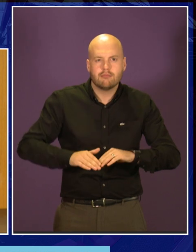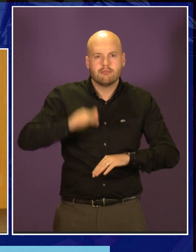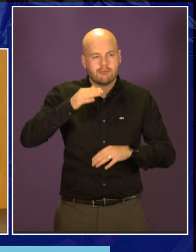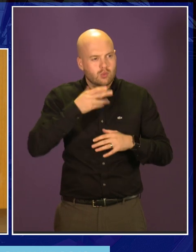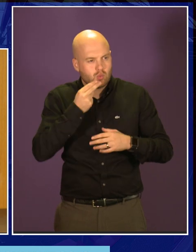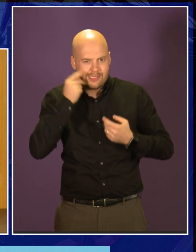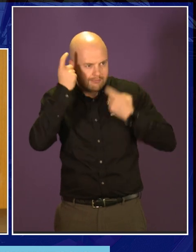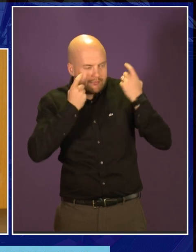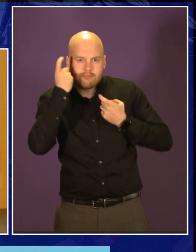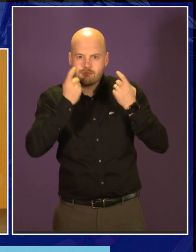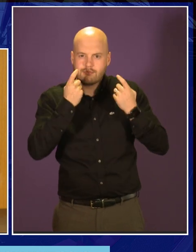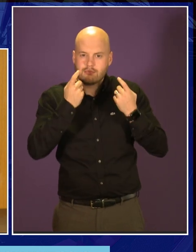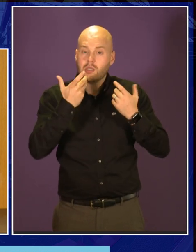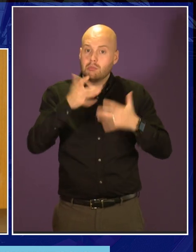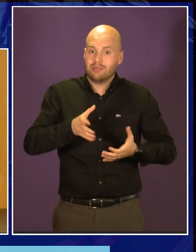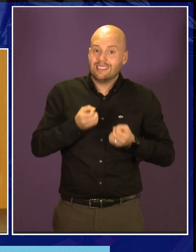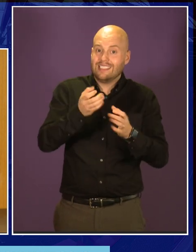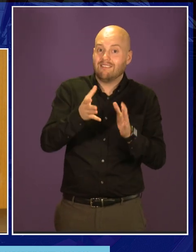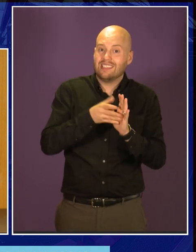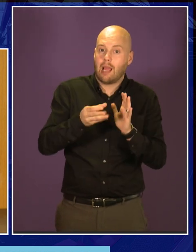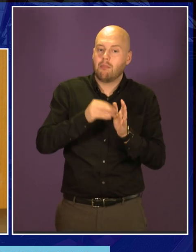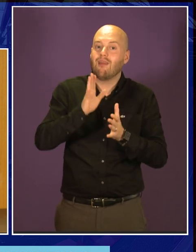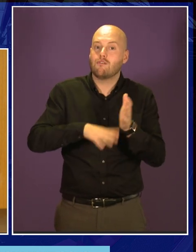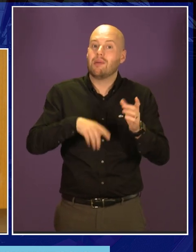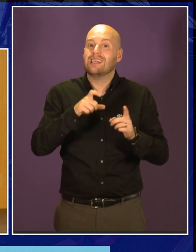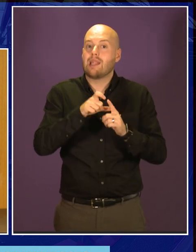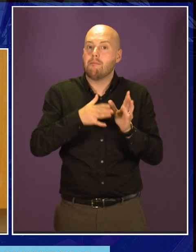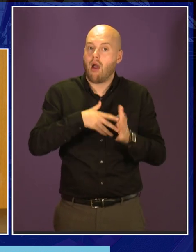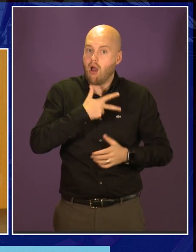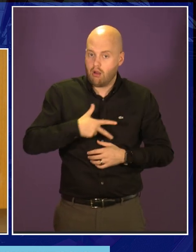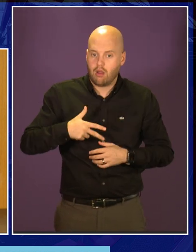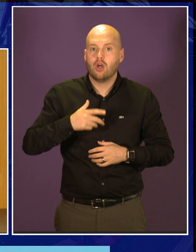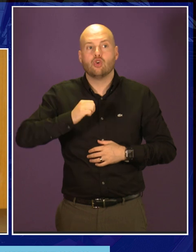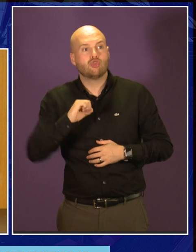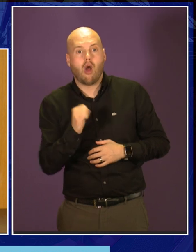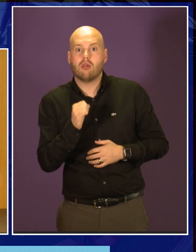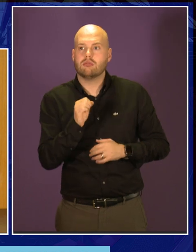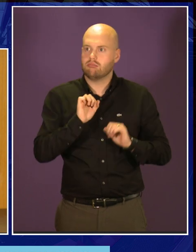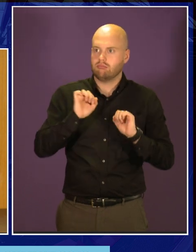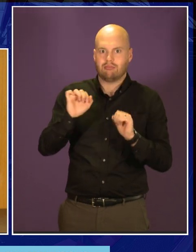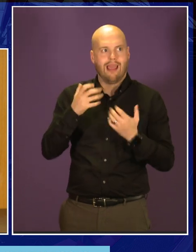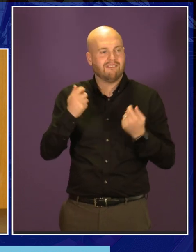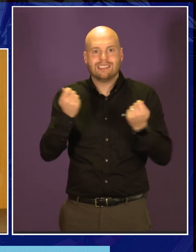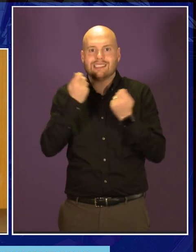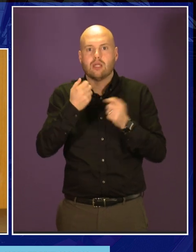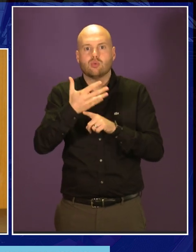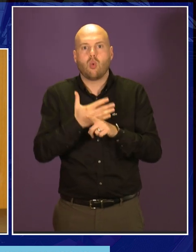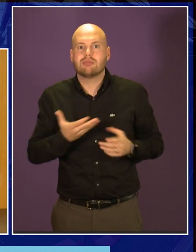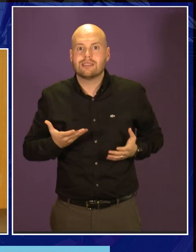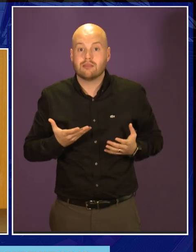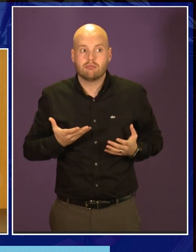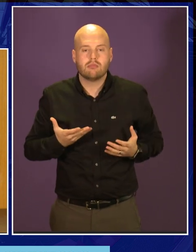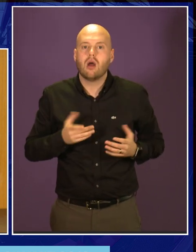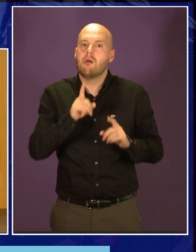The examples of Denmark and of Scotland in terms of their youth arts advisory councils were brought up, and those were hugely successful. But also within that, we